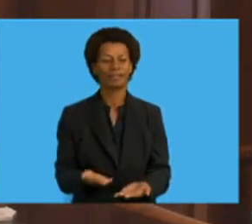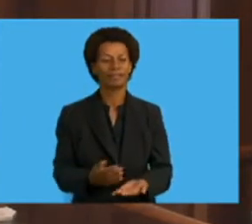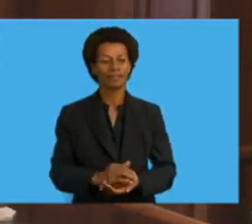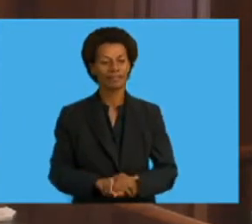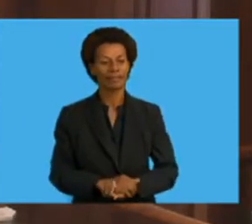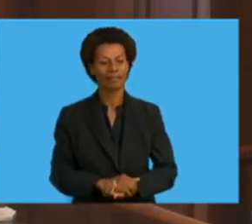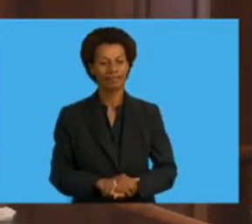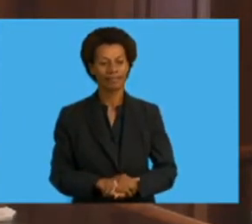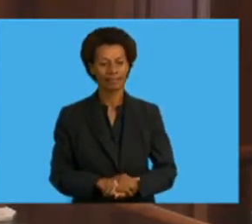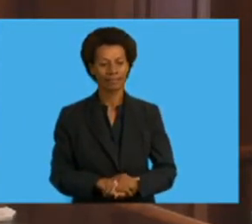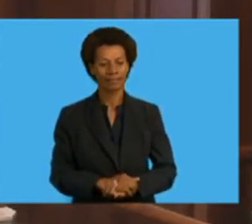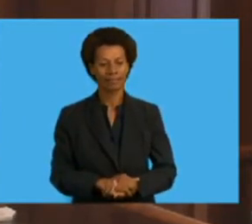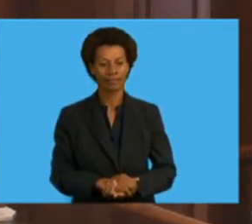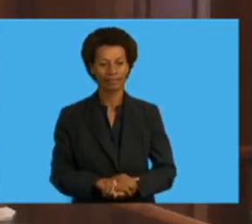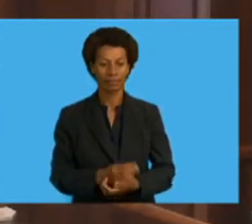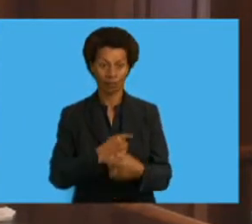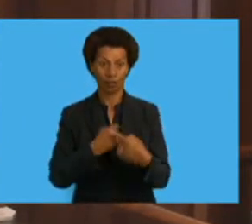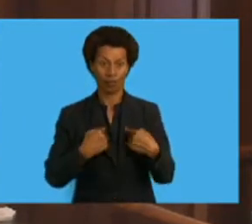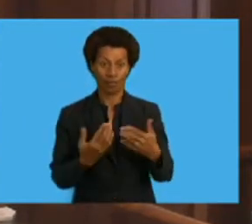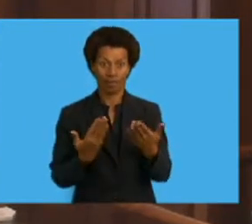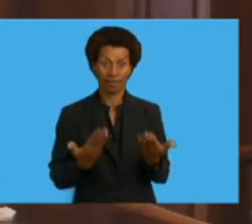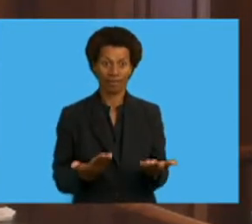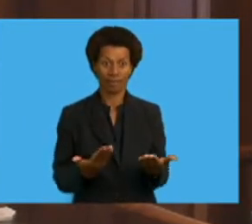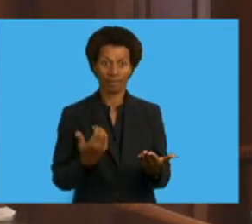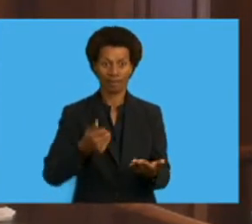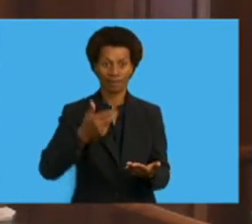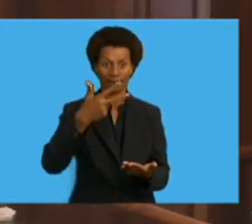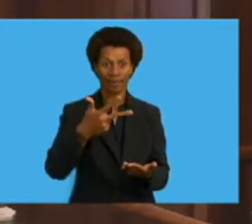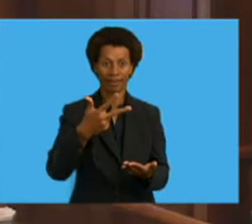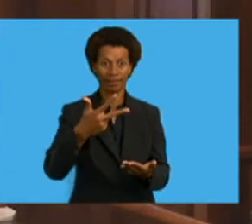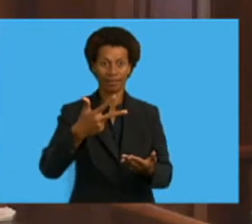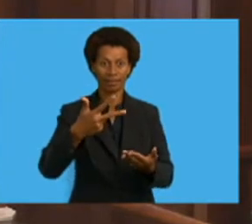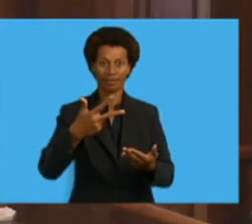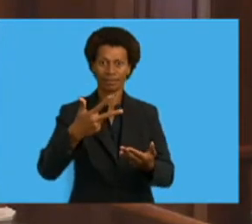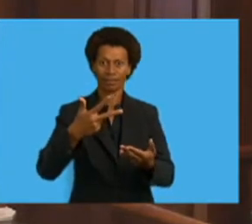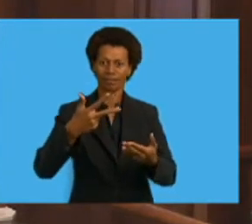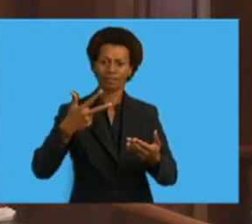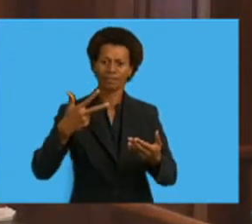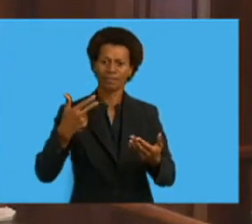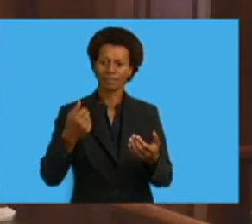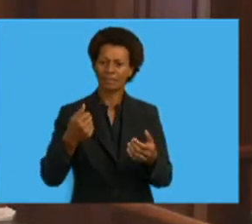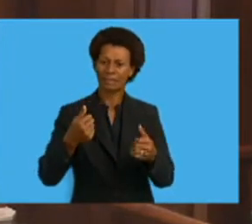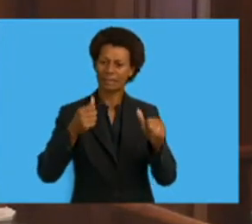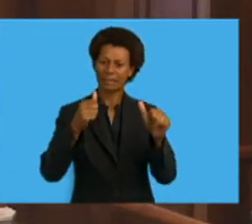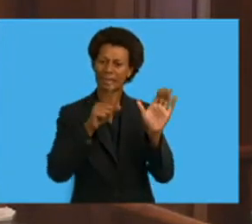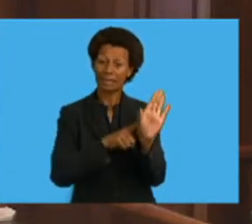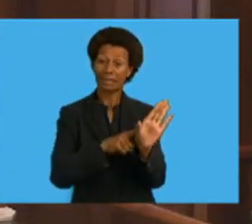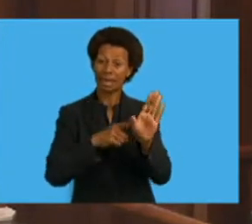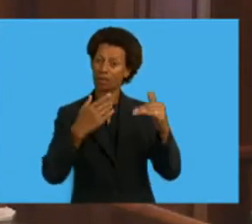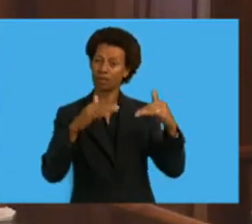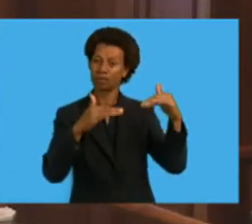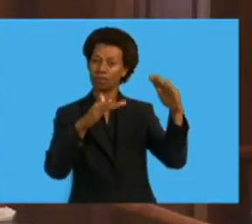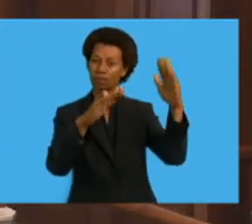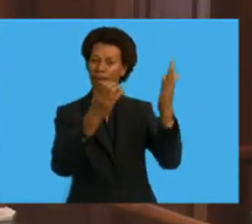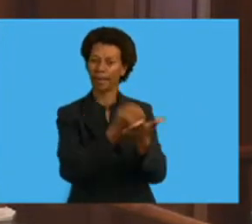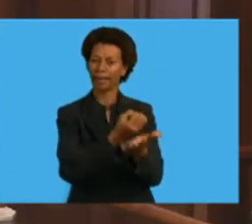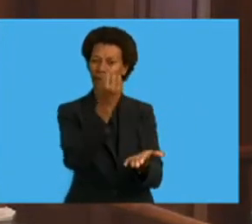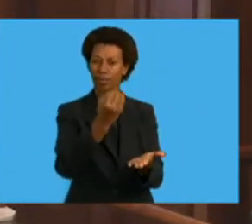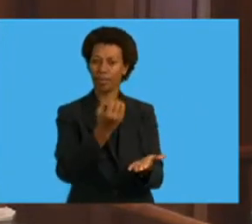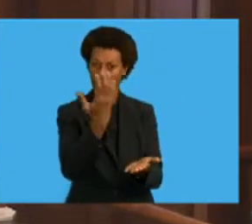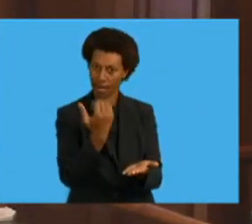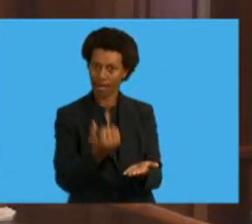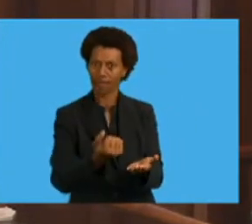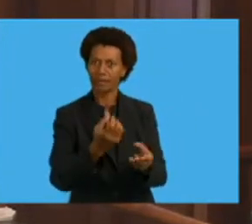Madam Speaker, we have now had 8 successive years of economic growth, in spite of the natural